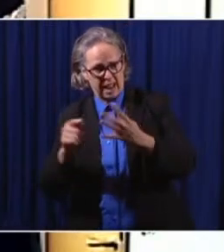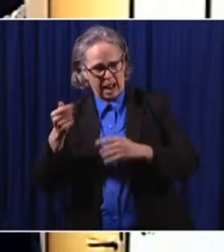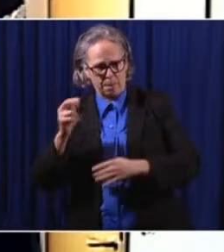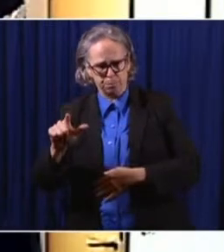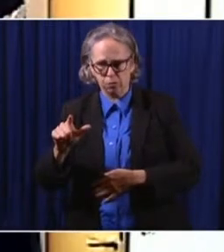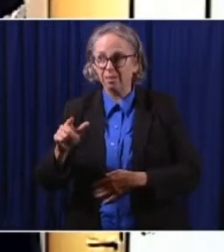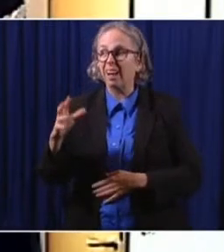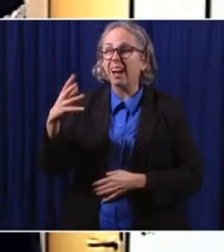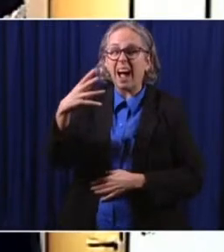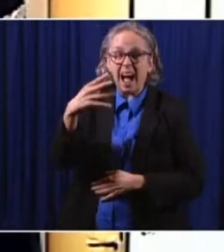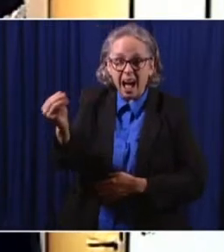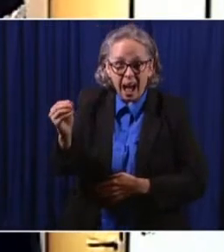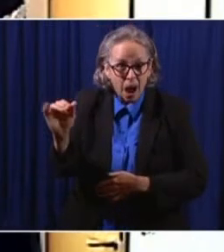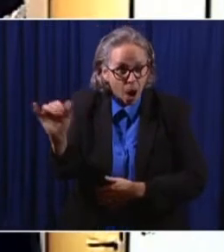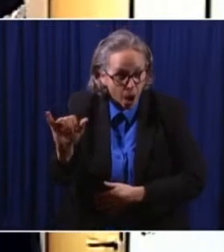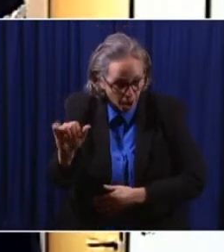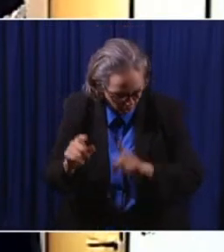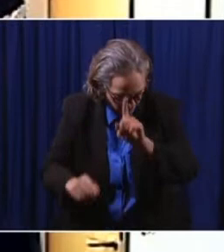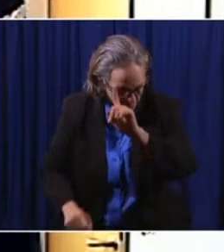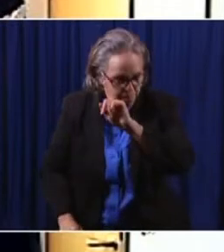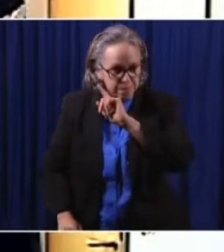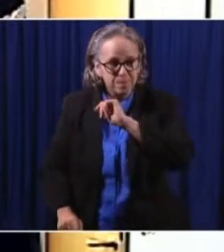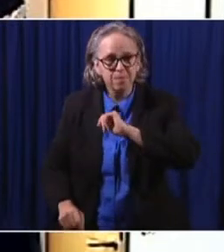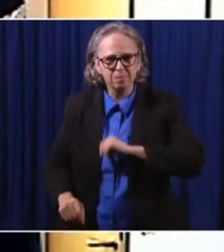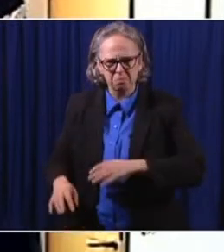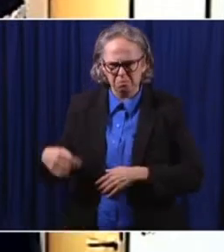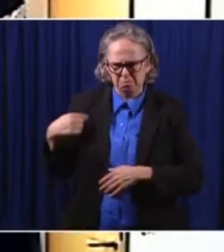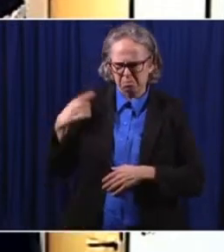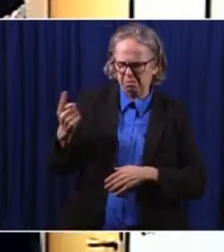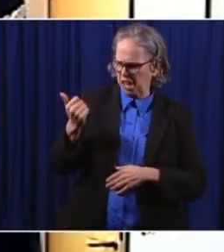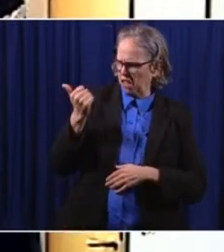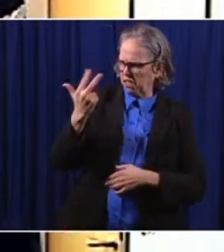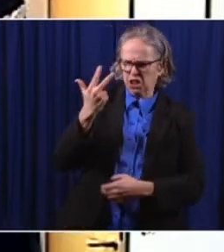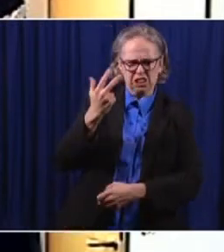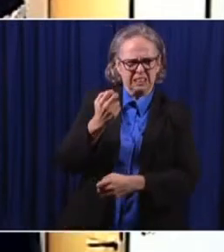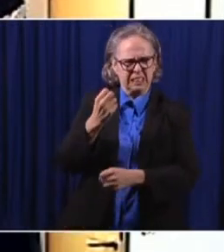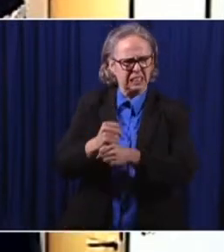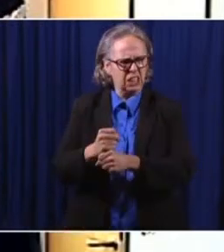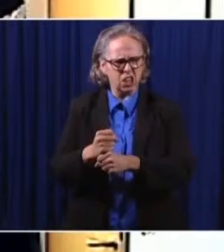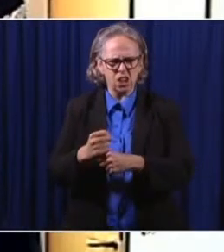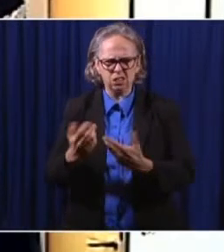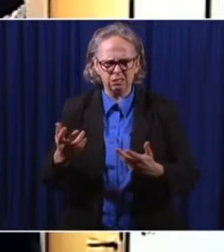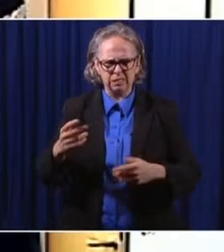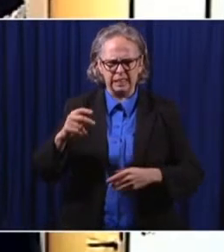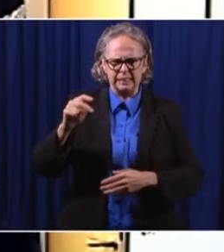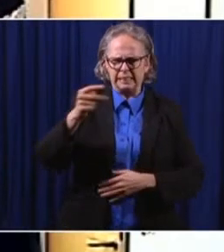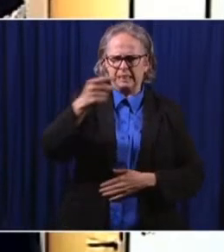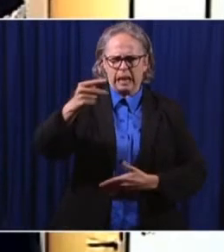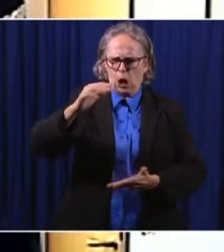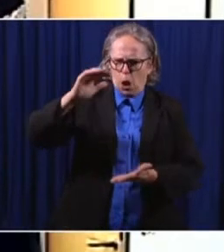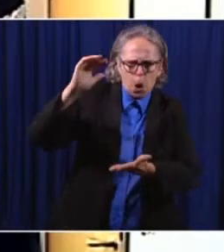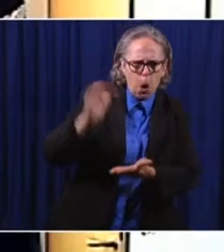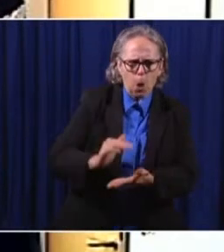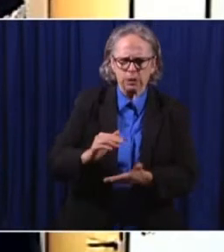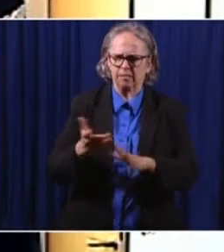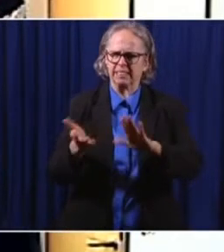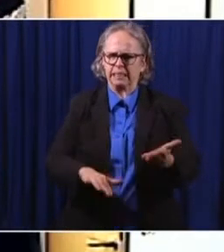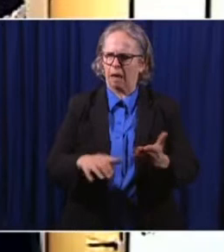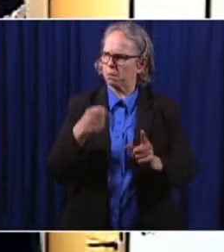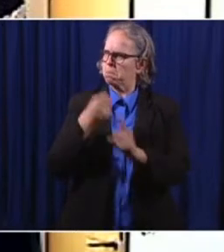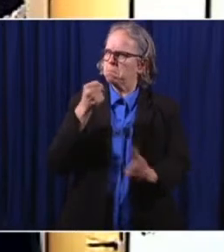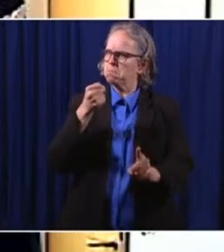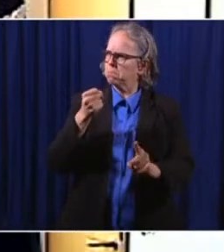overall for traffic fatalities in over 13 years. As Ohio began to open up, we saw a